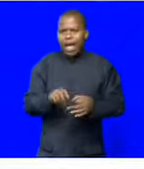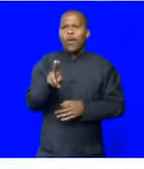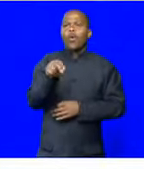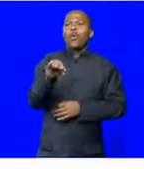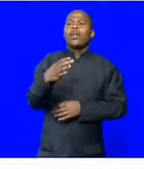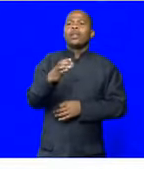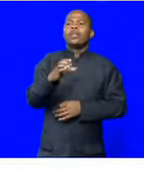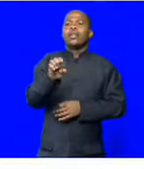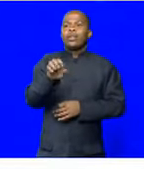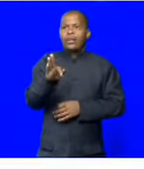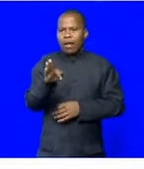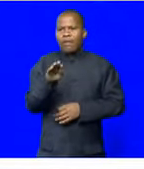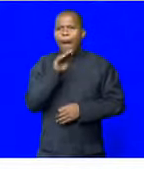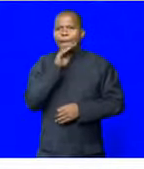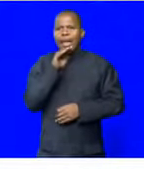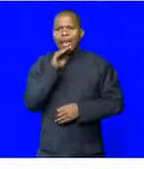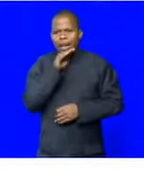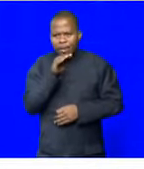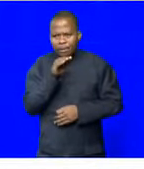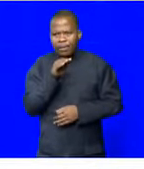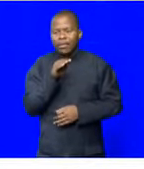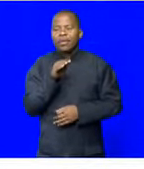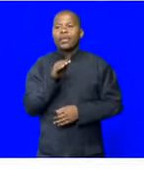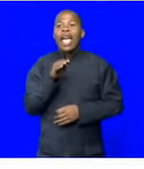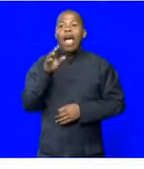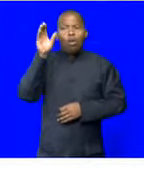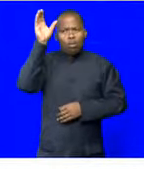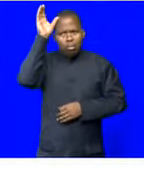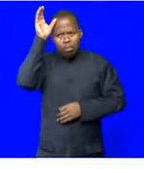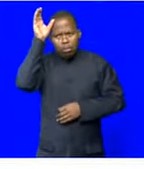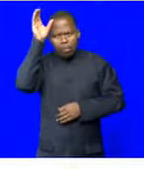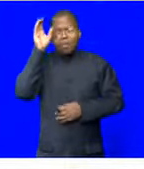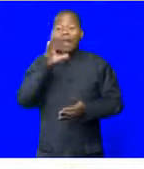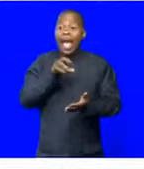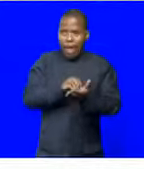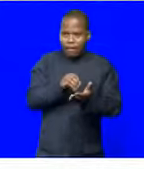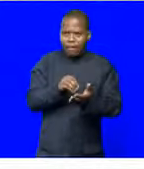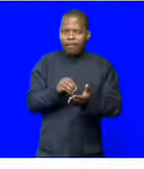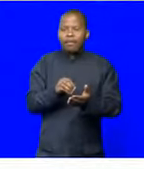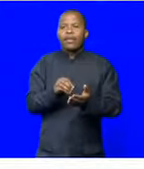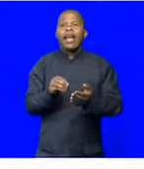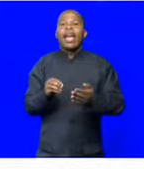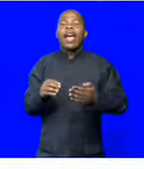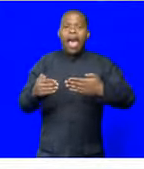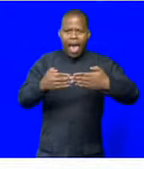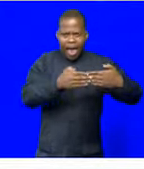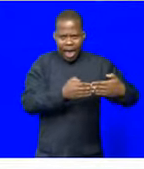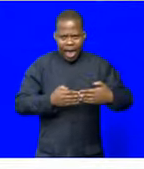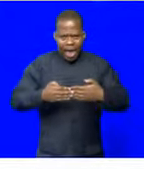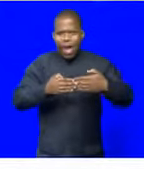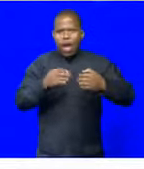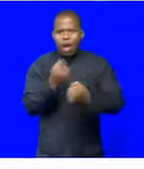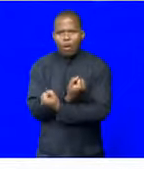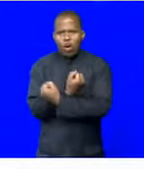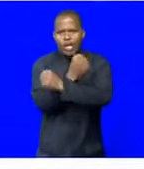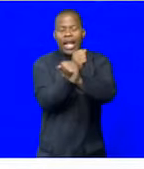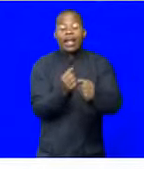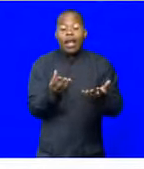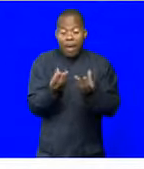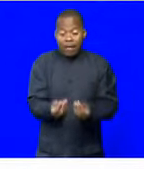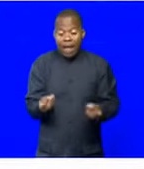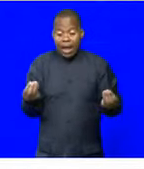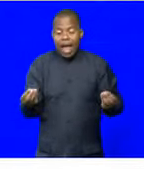got such an extensive experience in child protection, this activity that